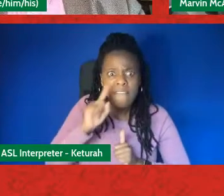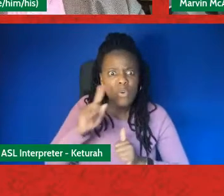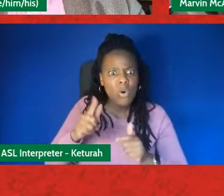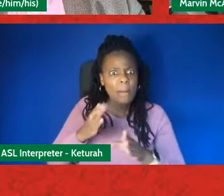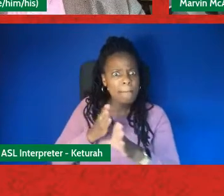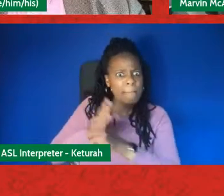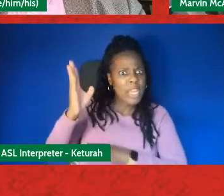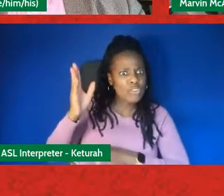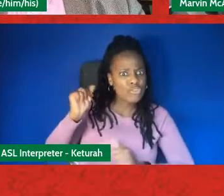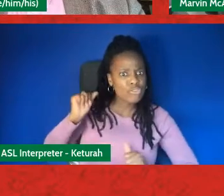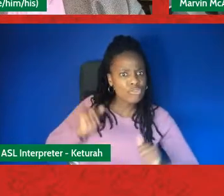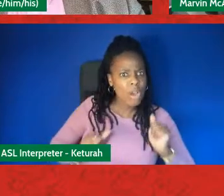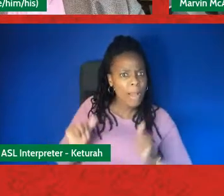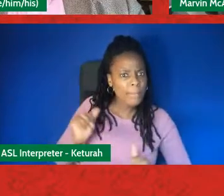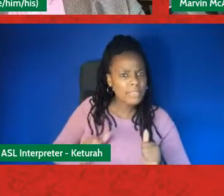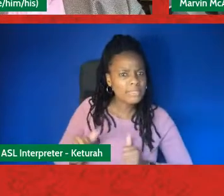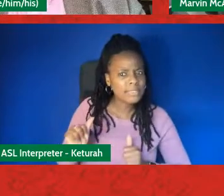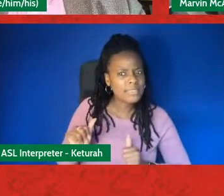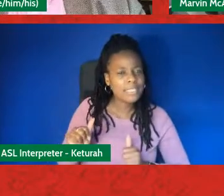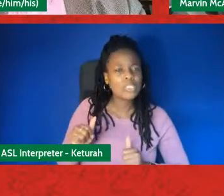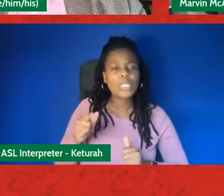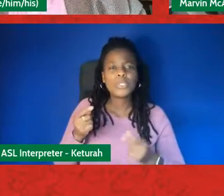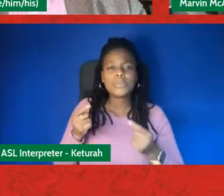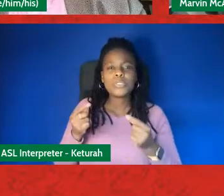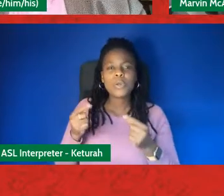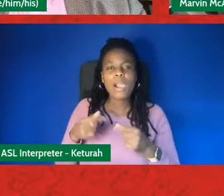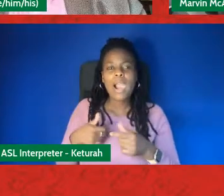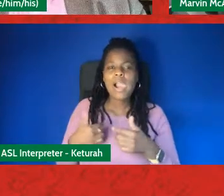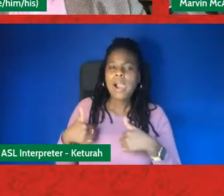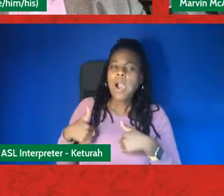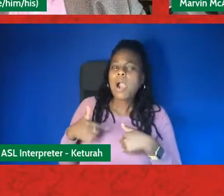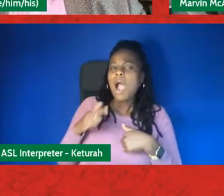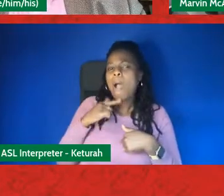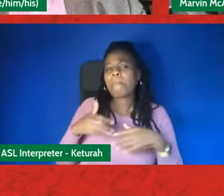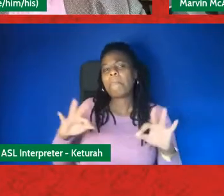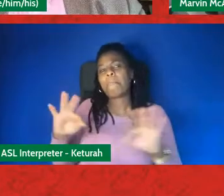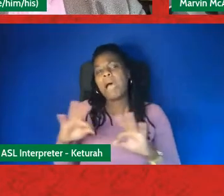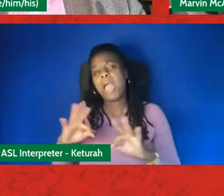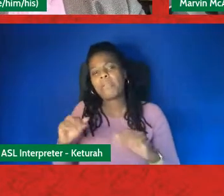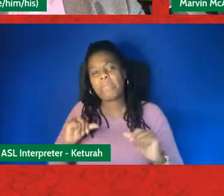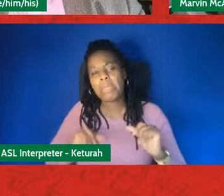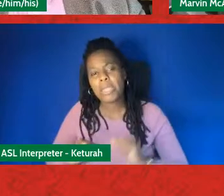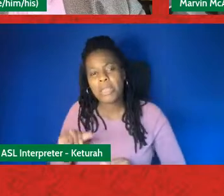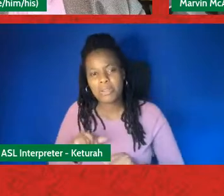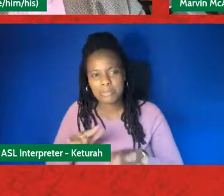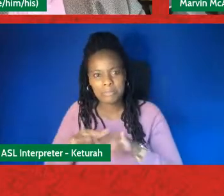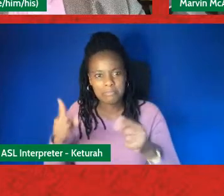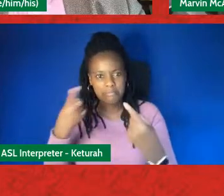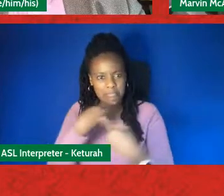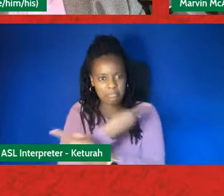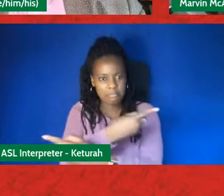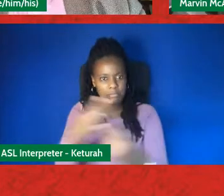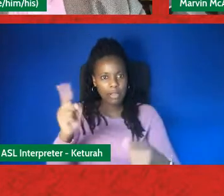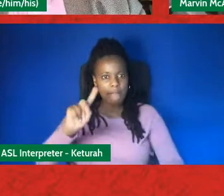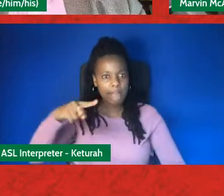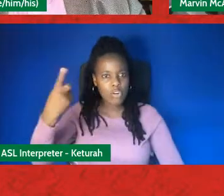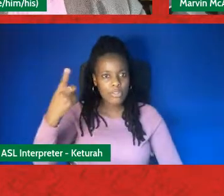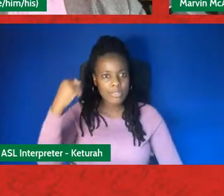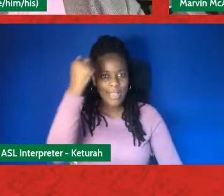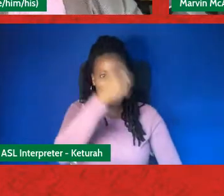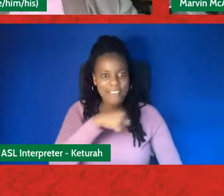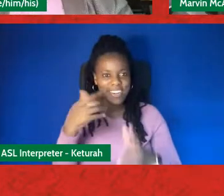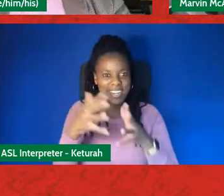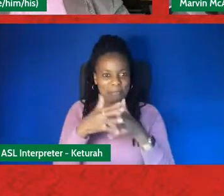same time that he, in a passive-aggressive way, calls himself the minor theater, he also announces the first African-American drama that we know of.